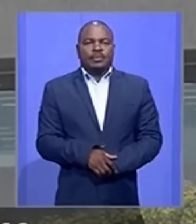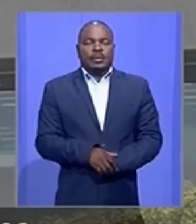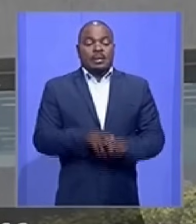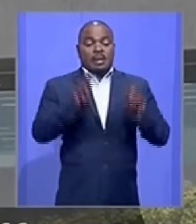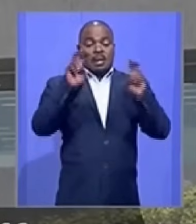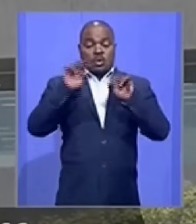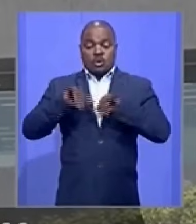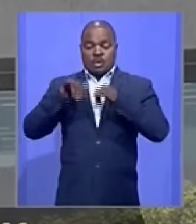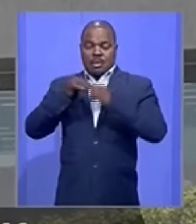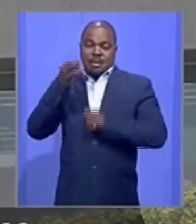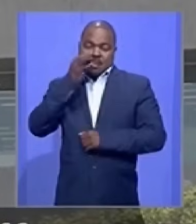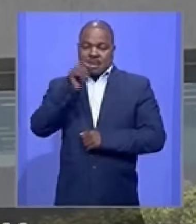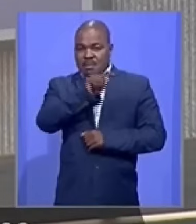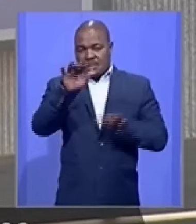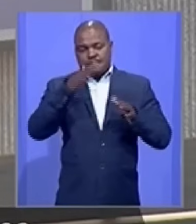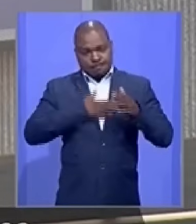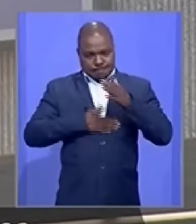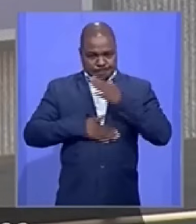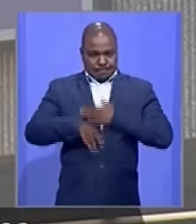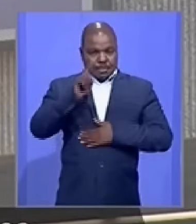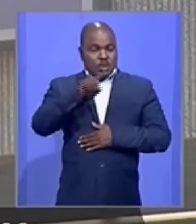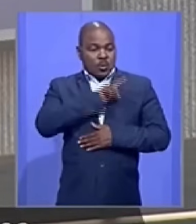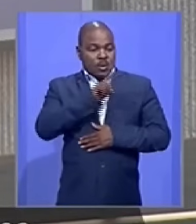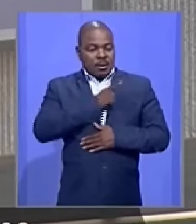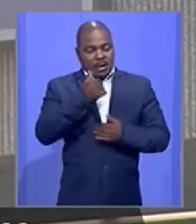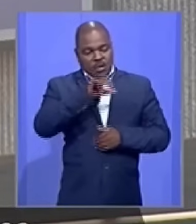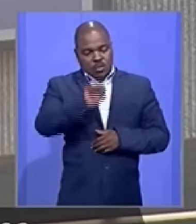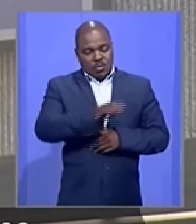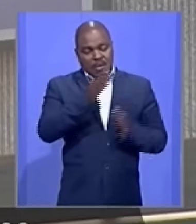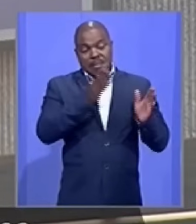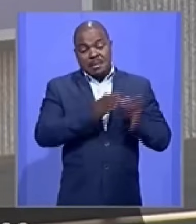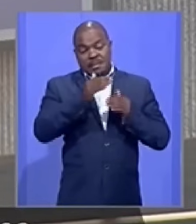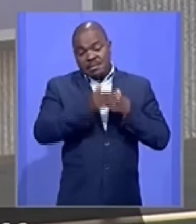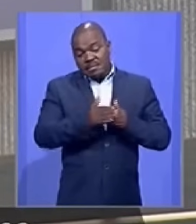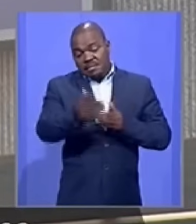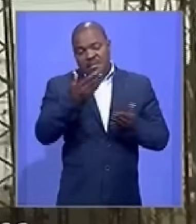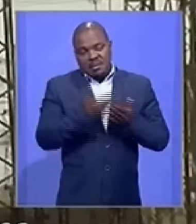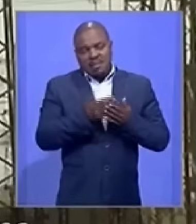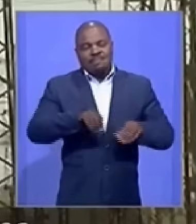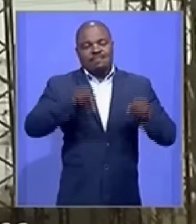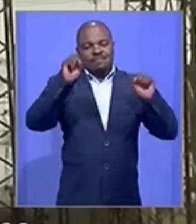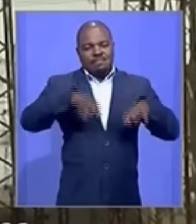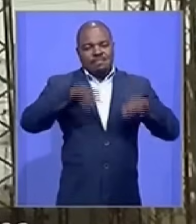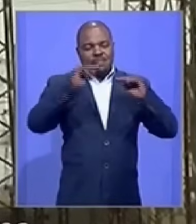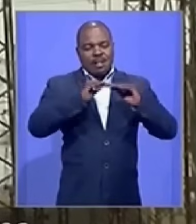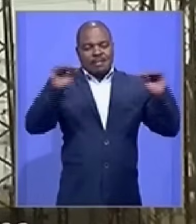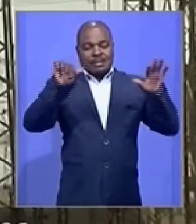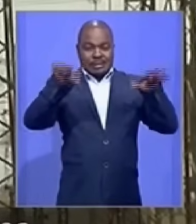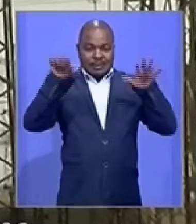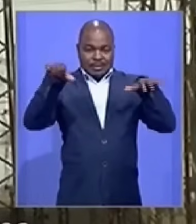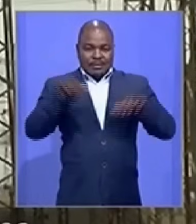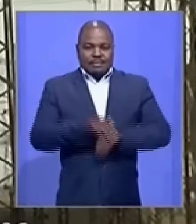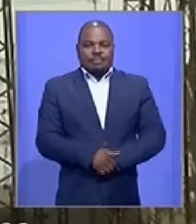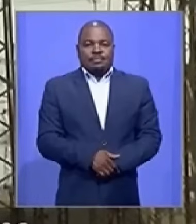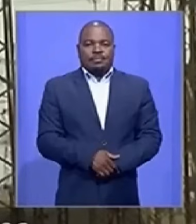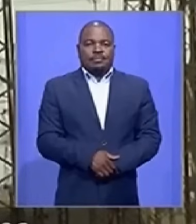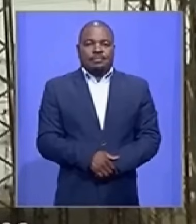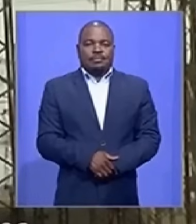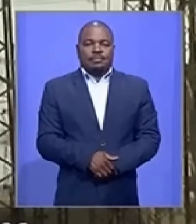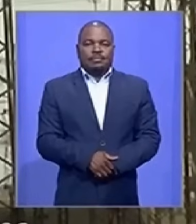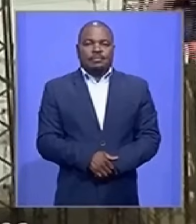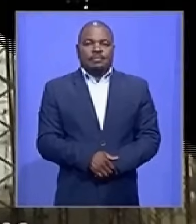Eskom e re baahi ba kgobe matshwafo nakong ena eo naha e itukisetsang ho kena mokgahlelong wa 16 wa timatima.